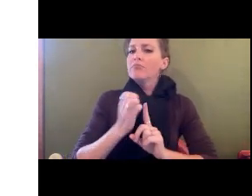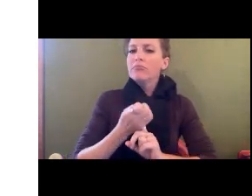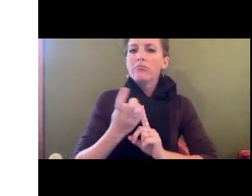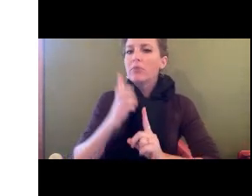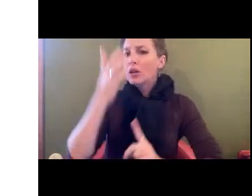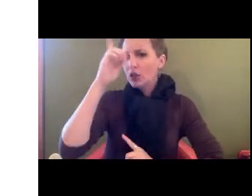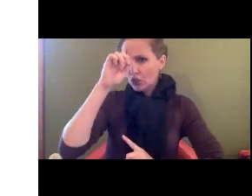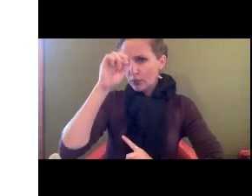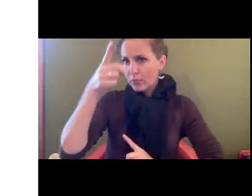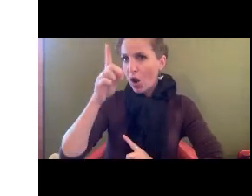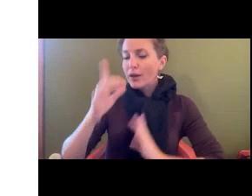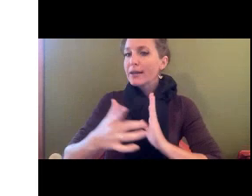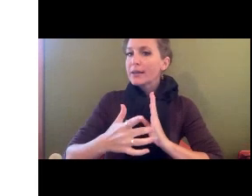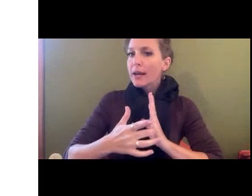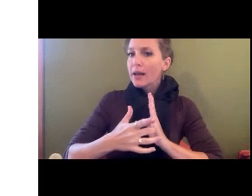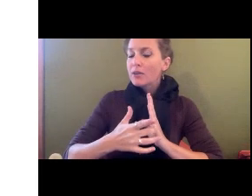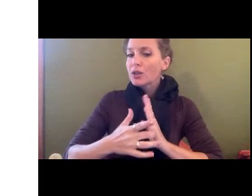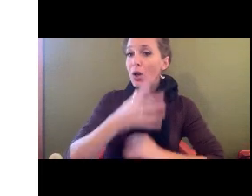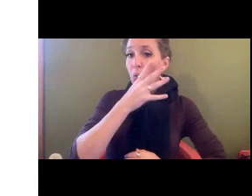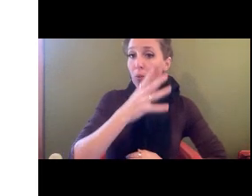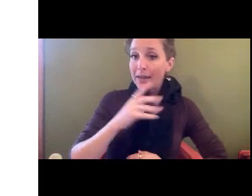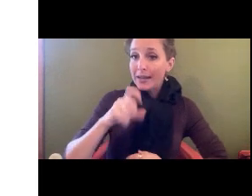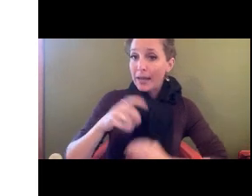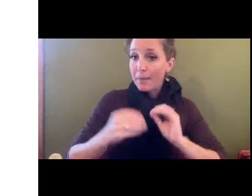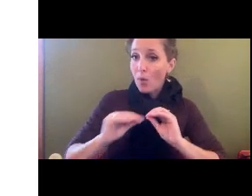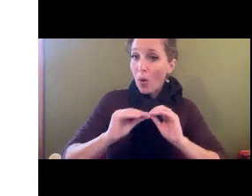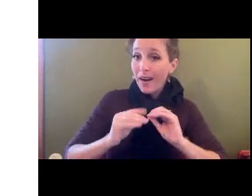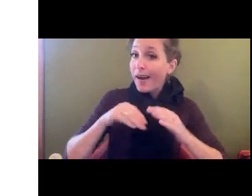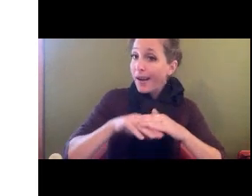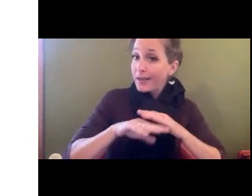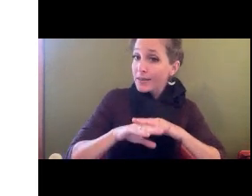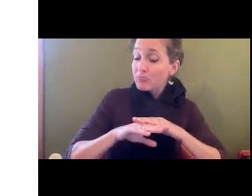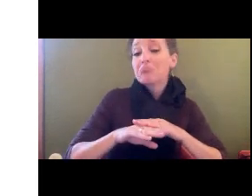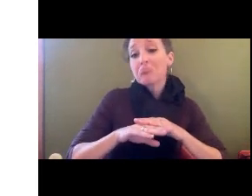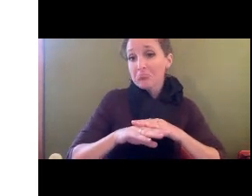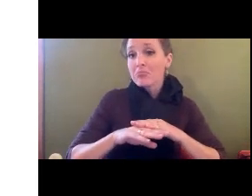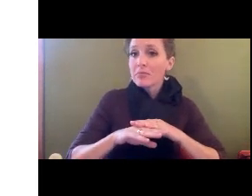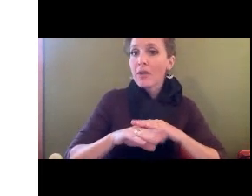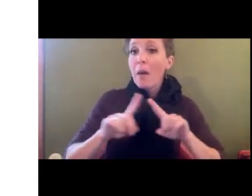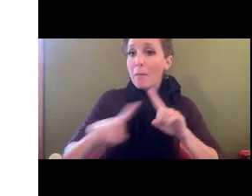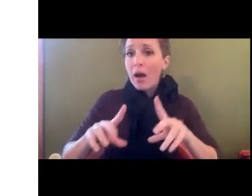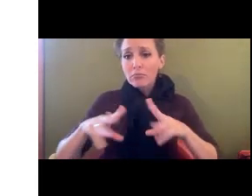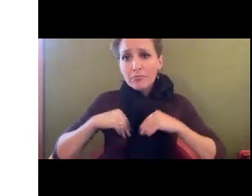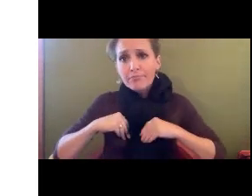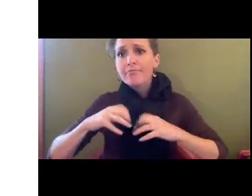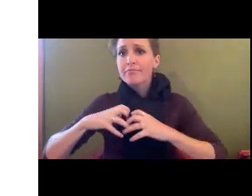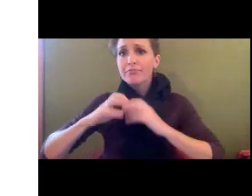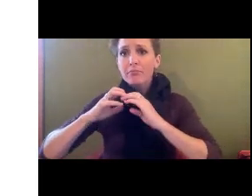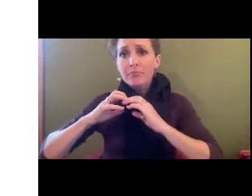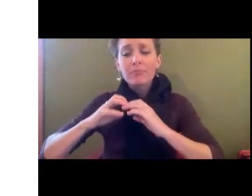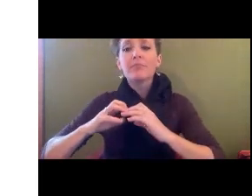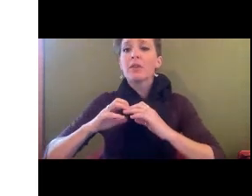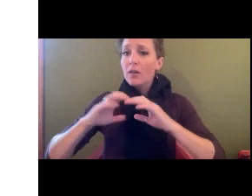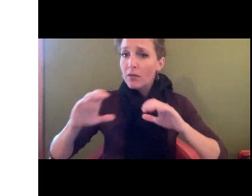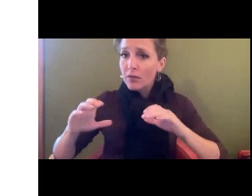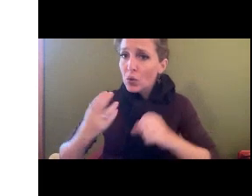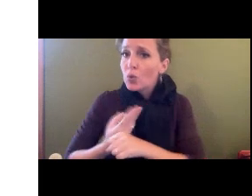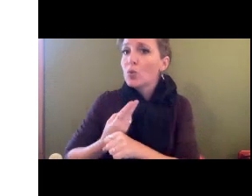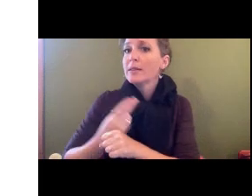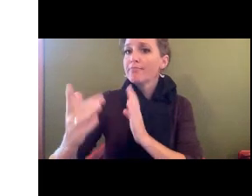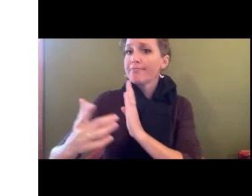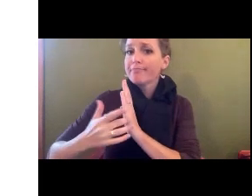to more technology, but also we want to facilitate the adoption of these technologies. Increasing access to